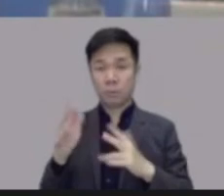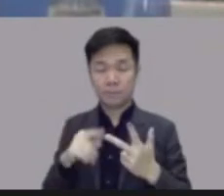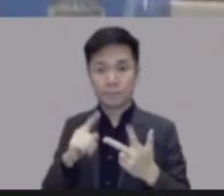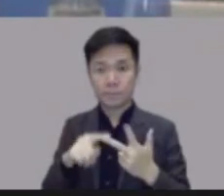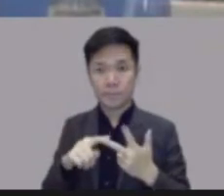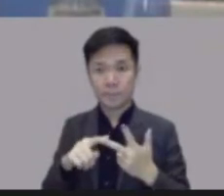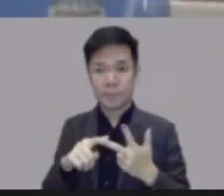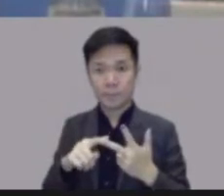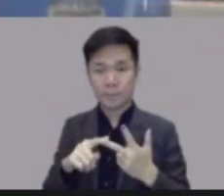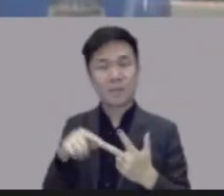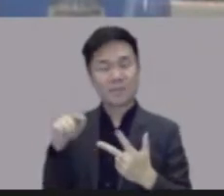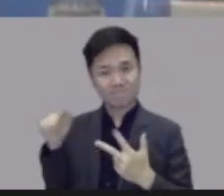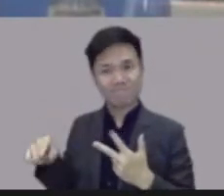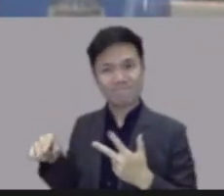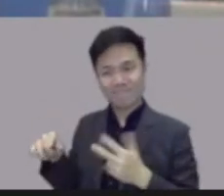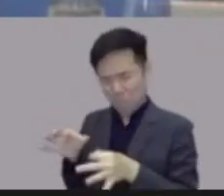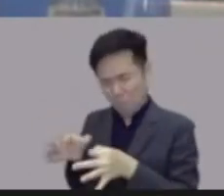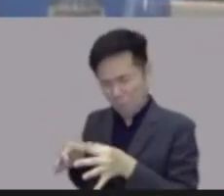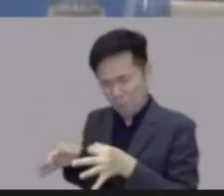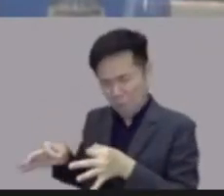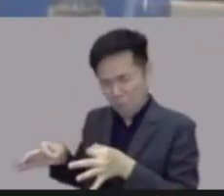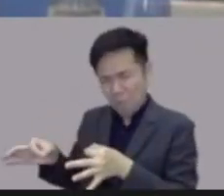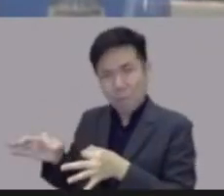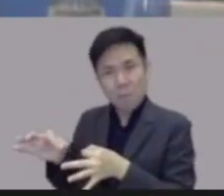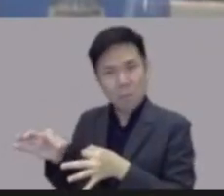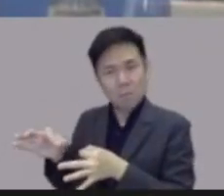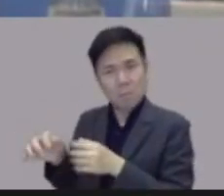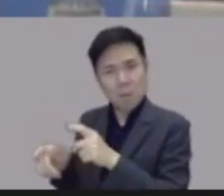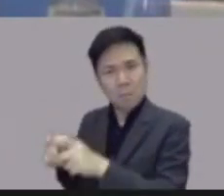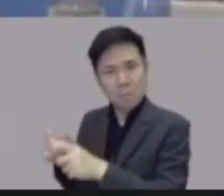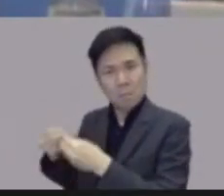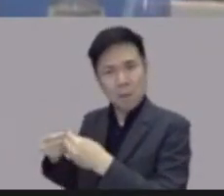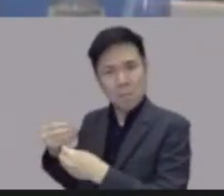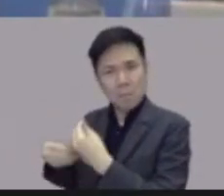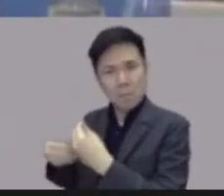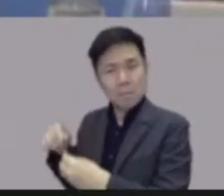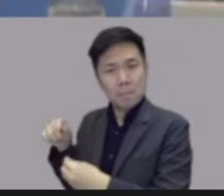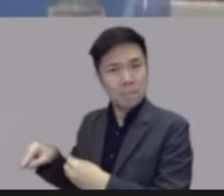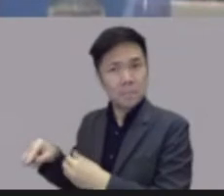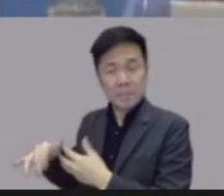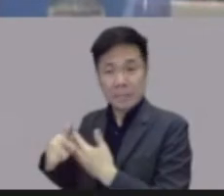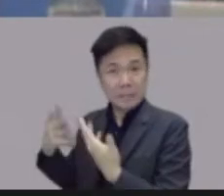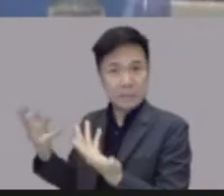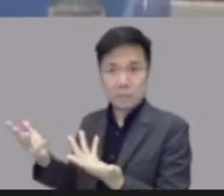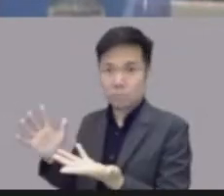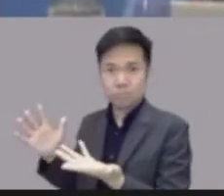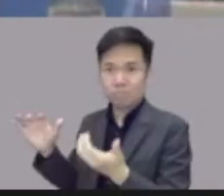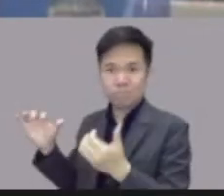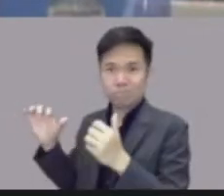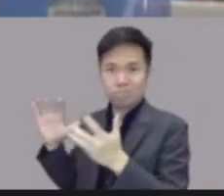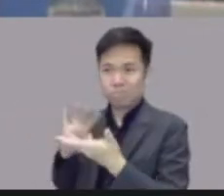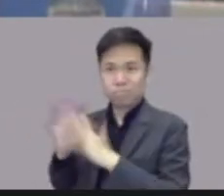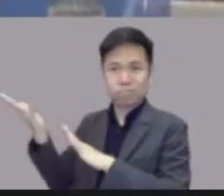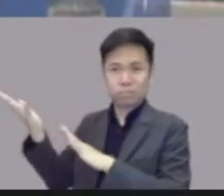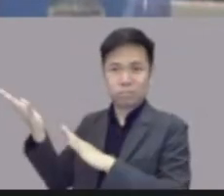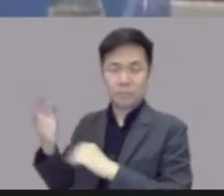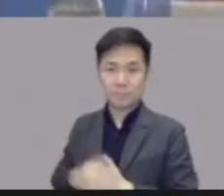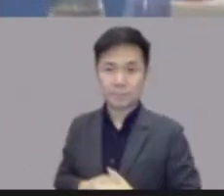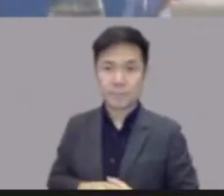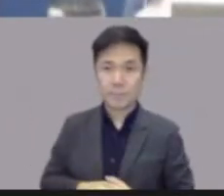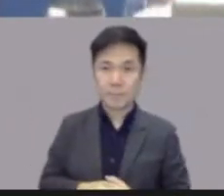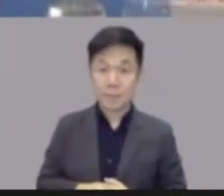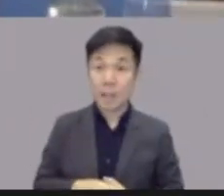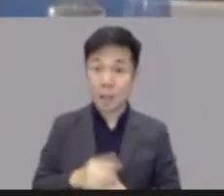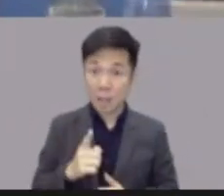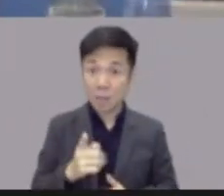scales of economic production and high Reliance on Imports it's becoming uh particularly evident